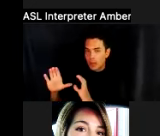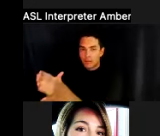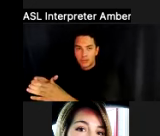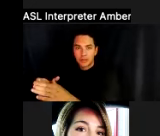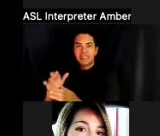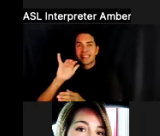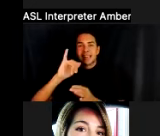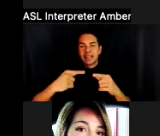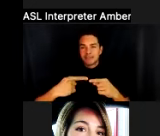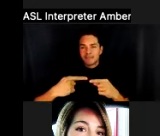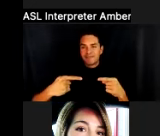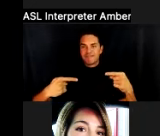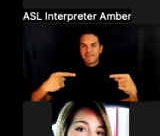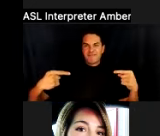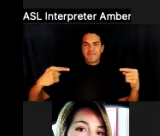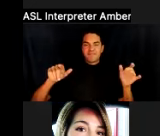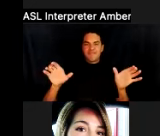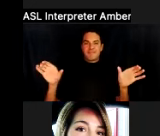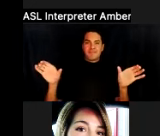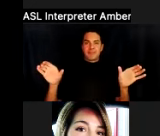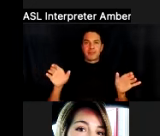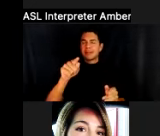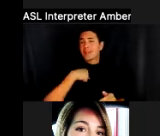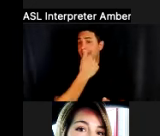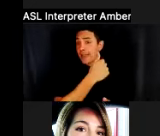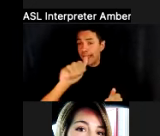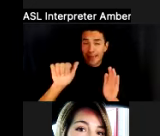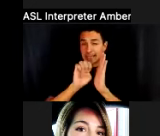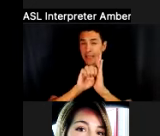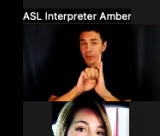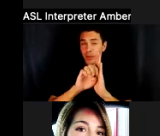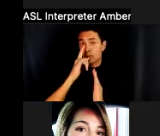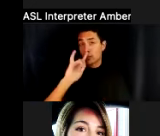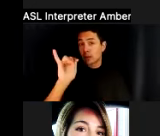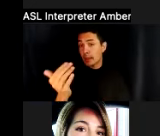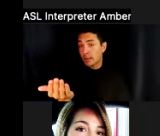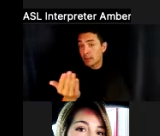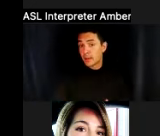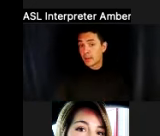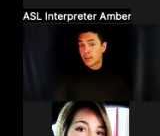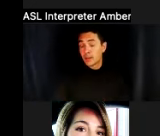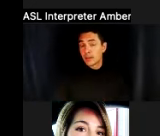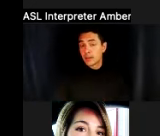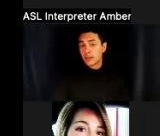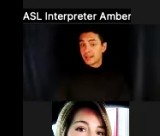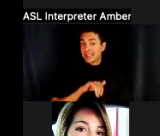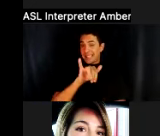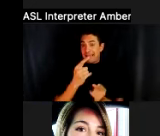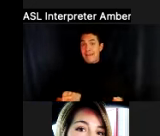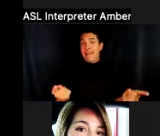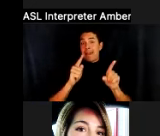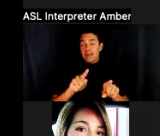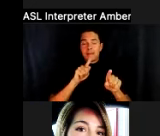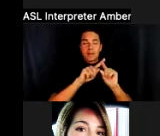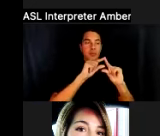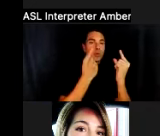occurring? Do you guys have any thoughts or examples of what that might look like? As we know that exists in sort of groups and